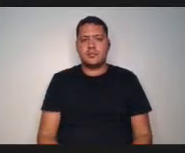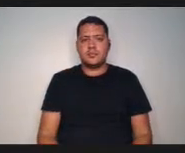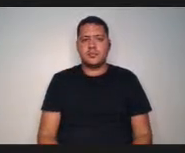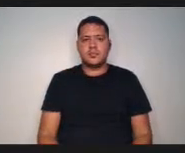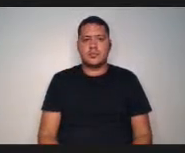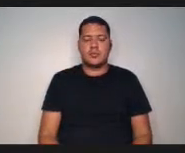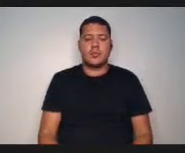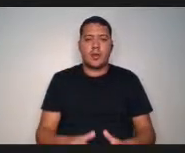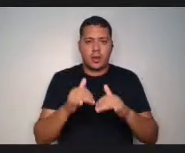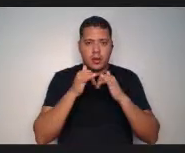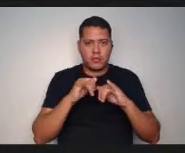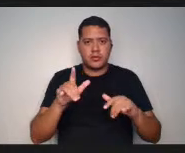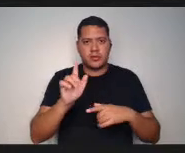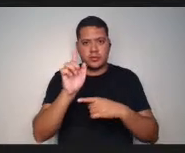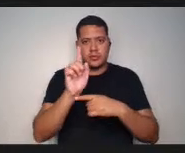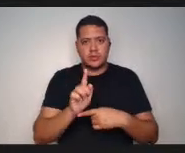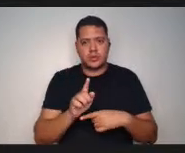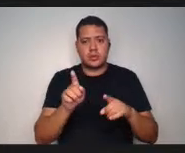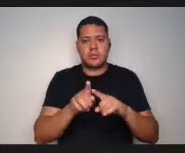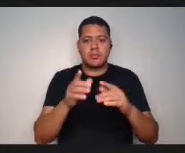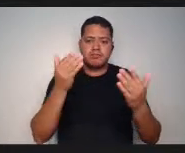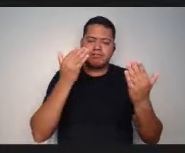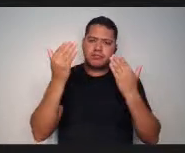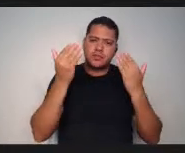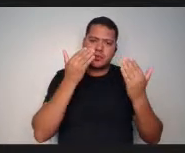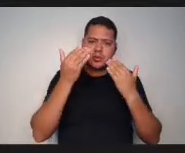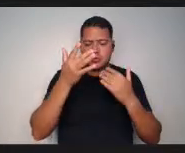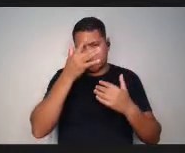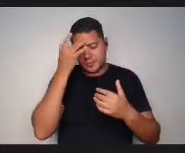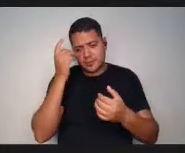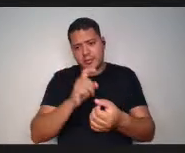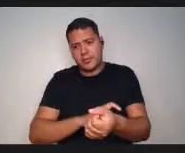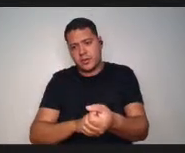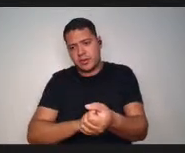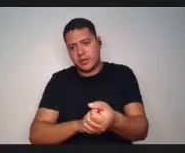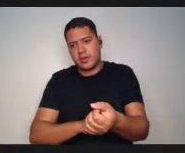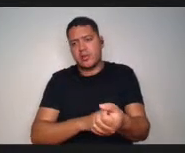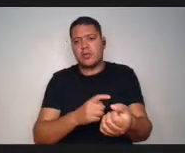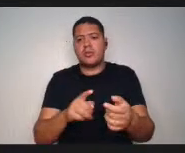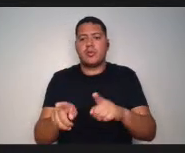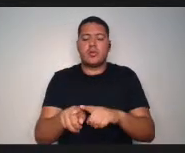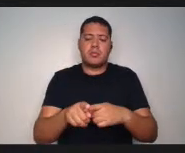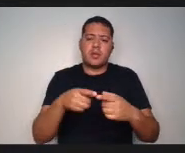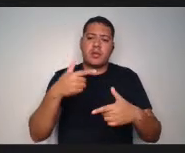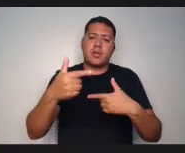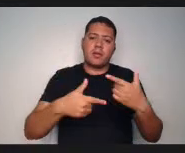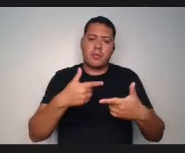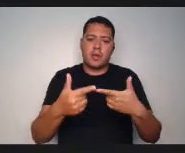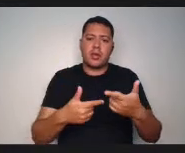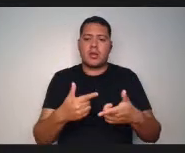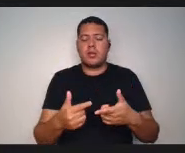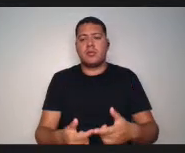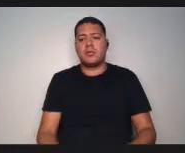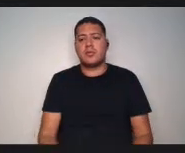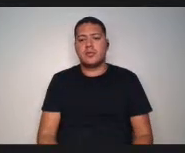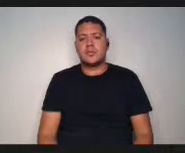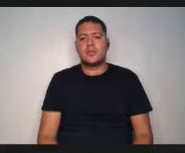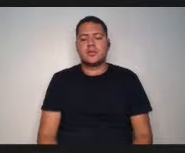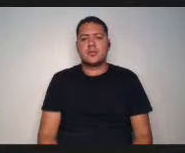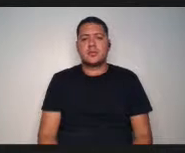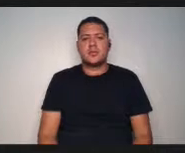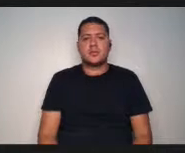and psychological distress to the provincial averages as well, so they will be able to make a comparison